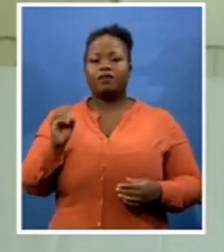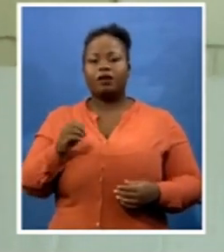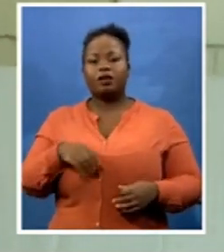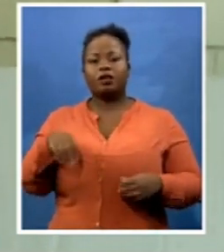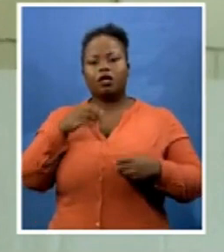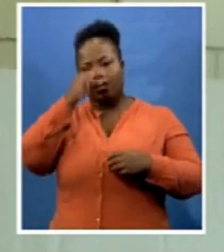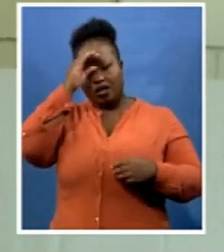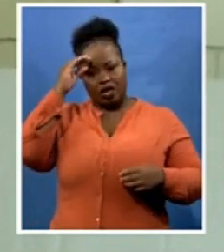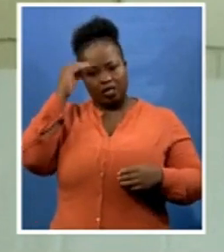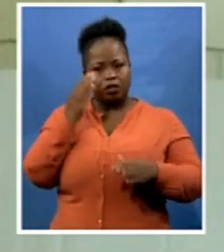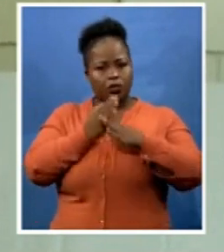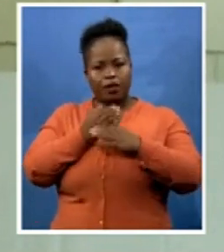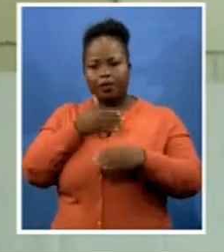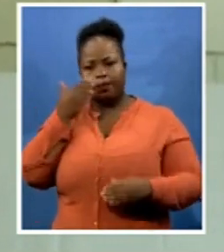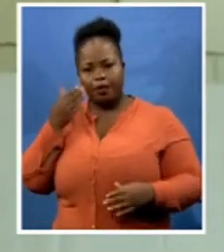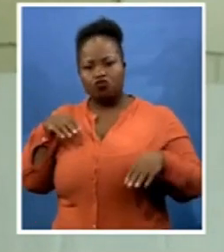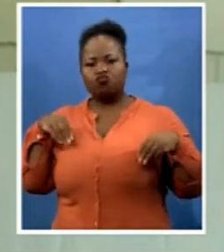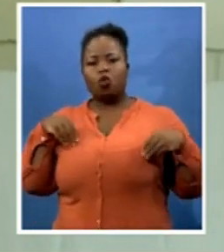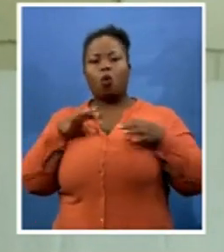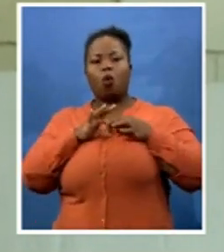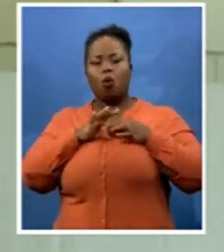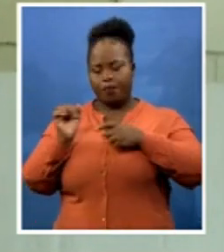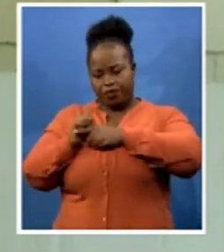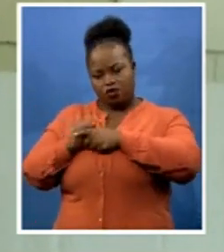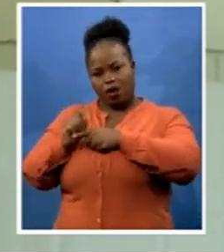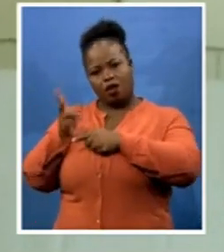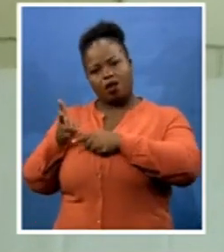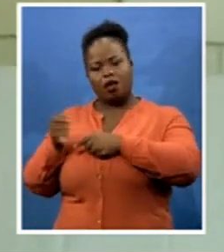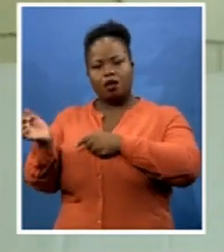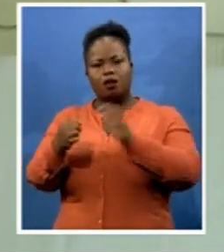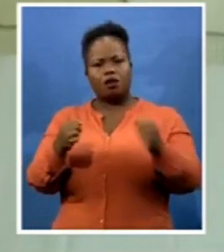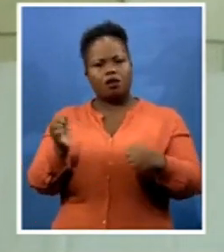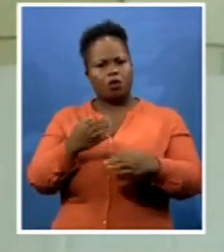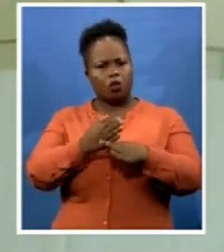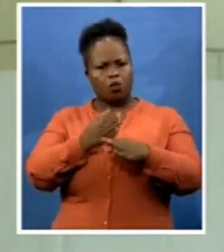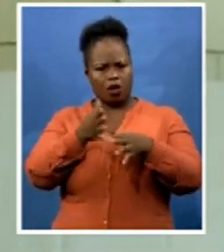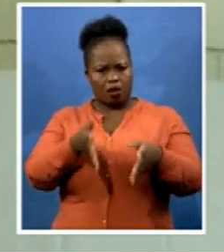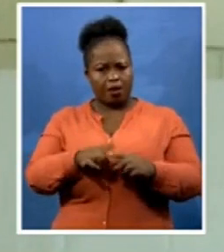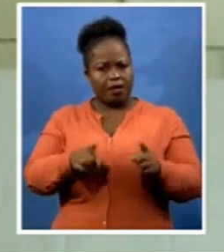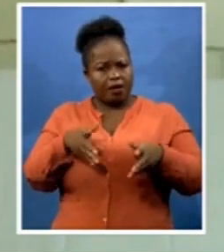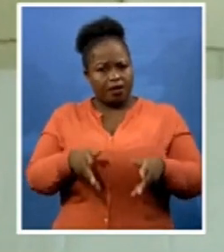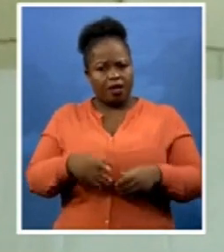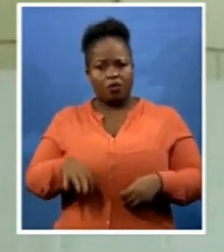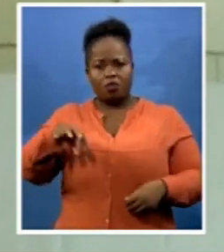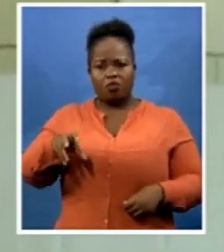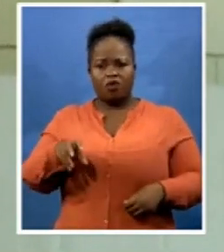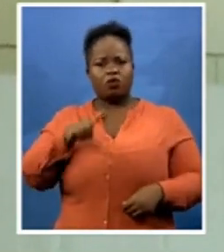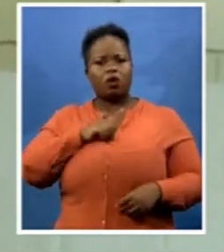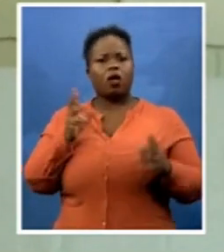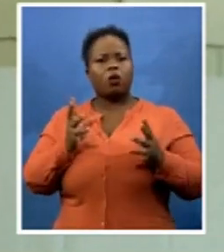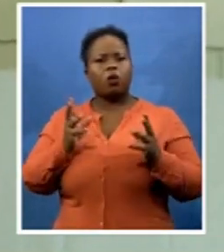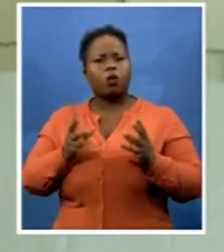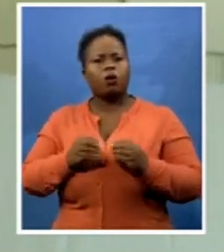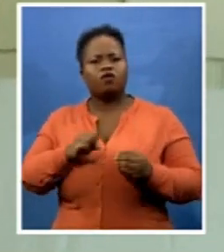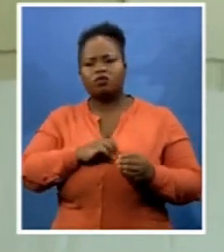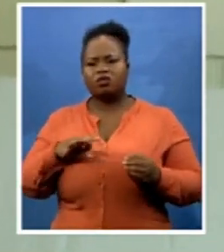such hospitals. But then you have to ask yourself, in a province right now which has got a shortage of staff, there hasn't been also a way forward to here. Have